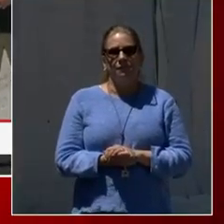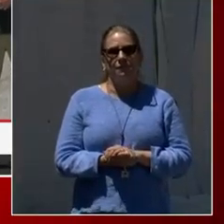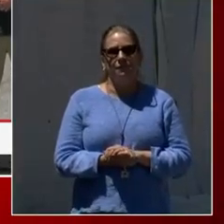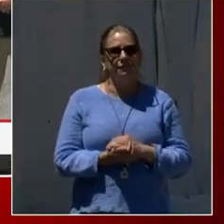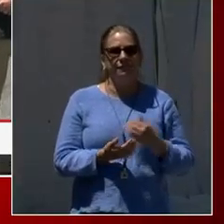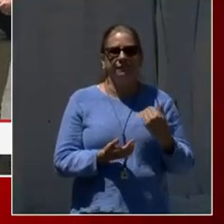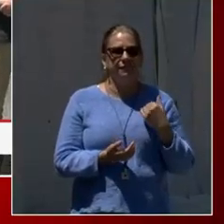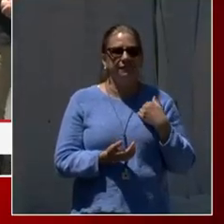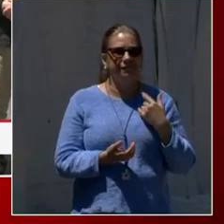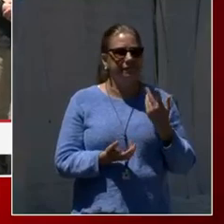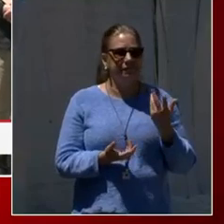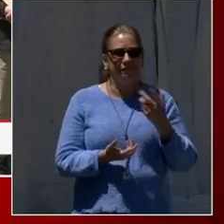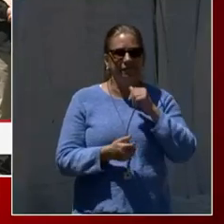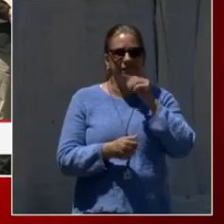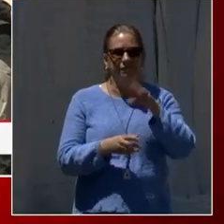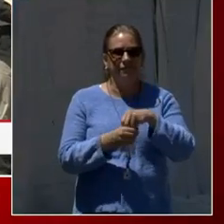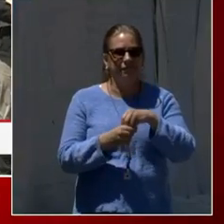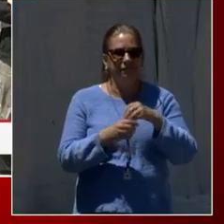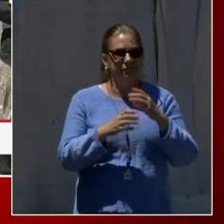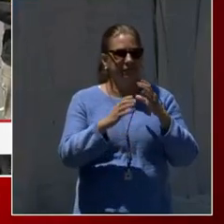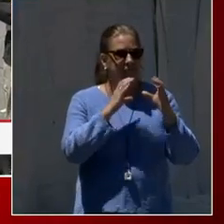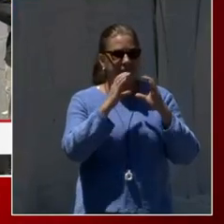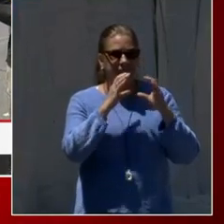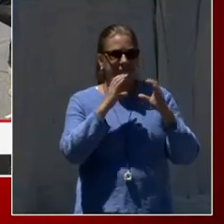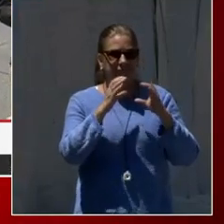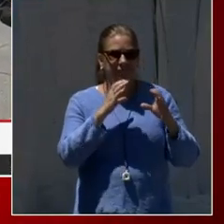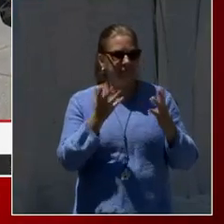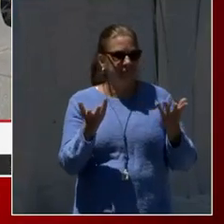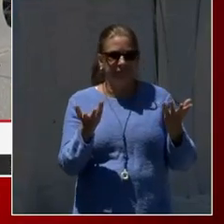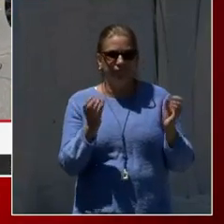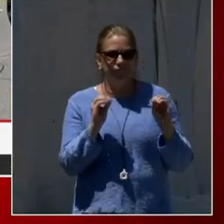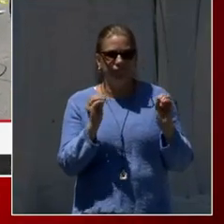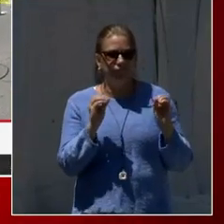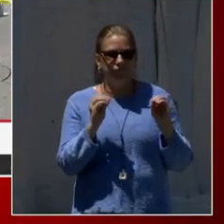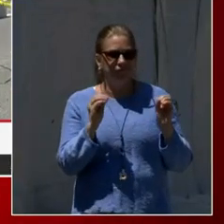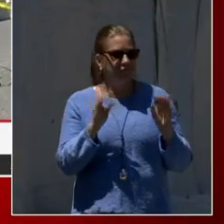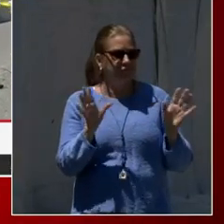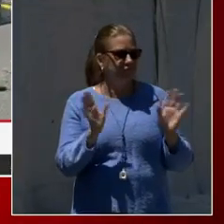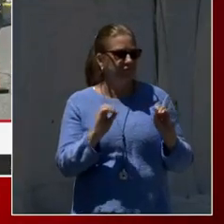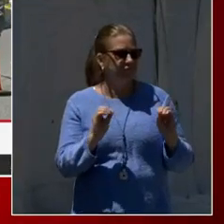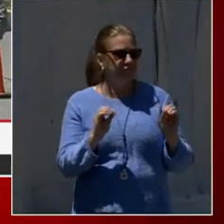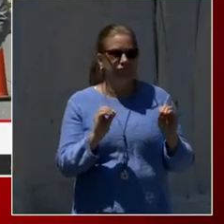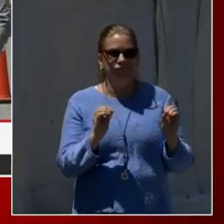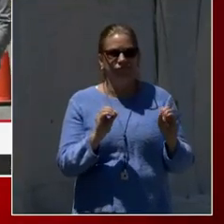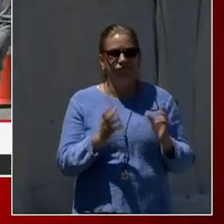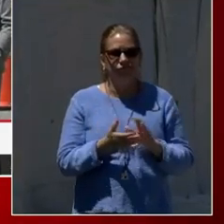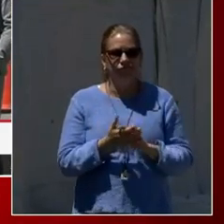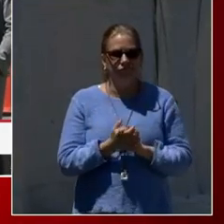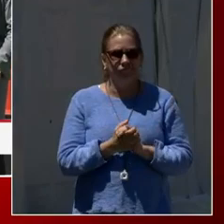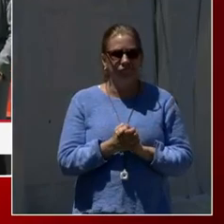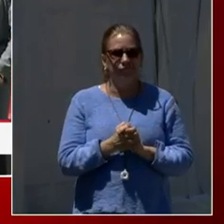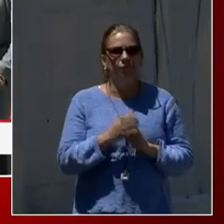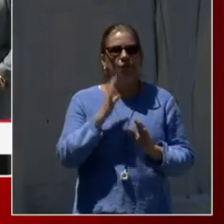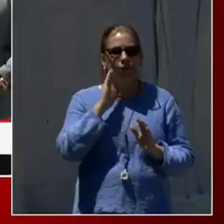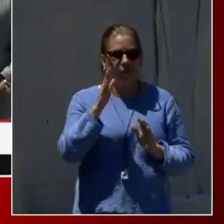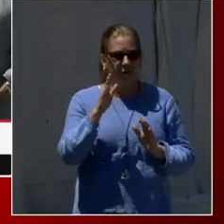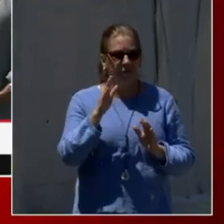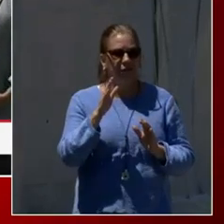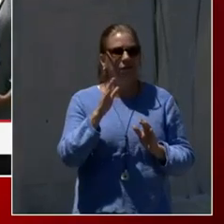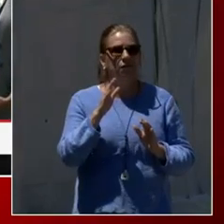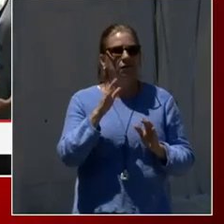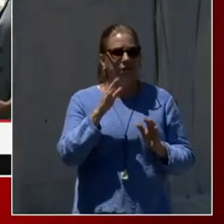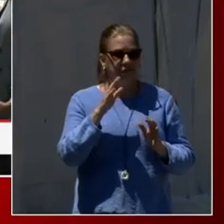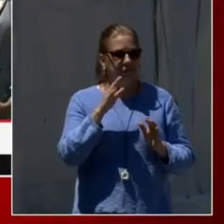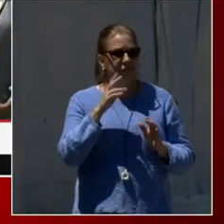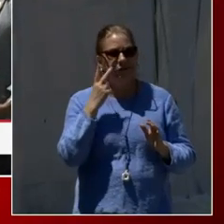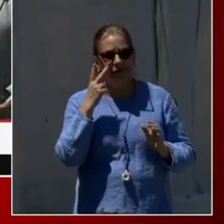I'm in close contact with Karima Holmes, the director of our Office of Unified Communication. If we had an issue with communications, we would have